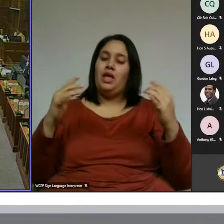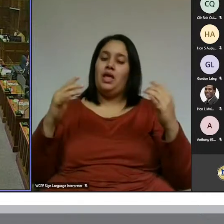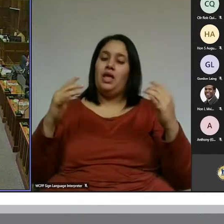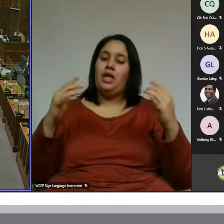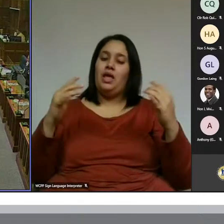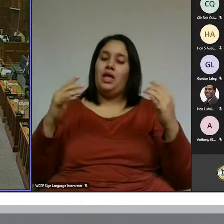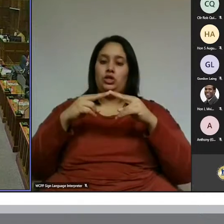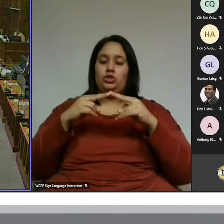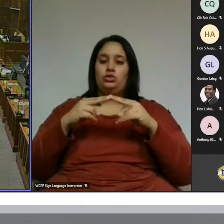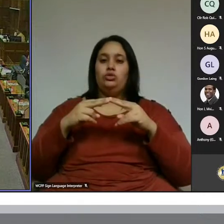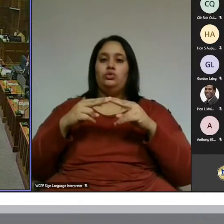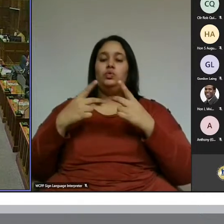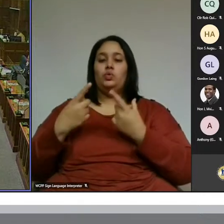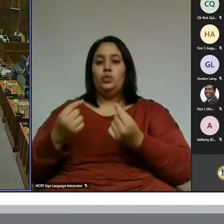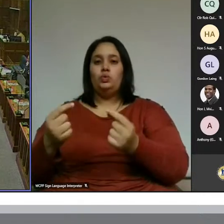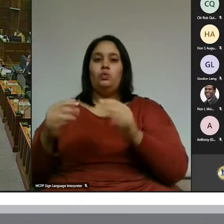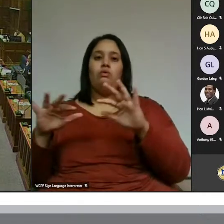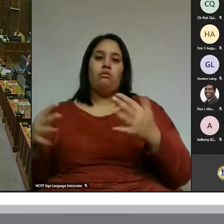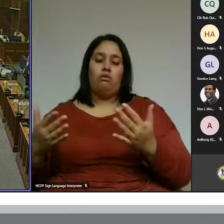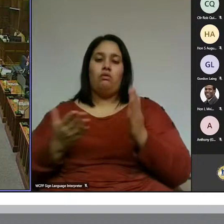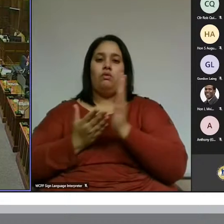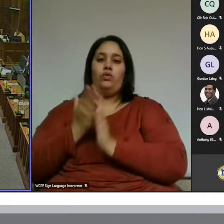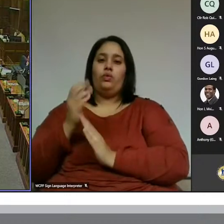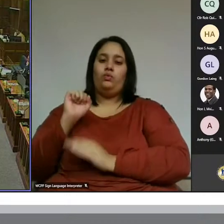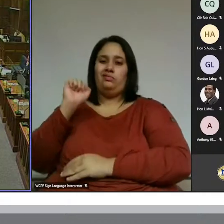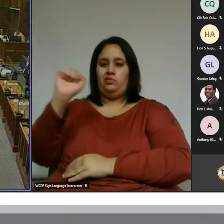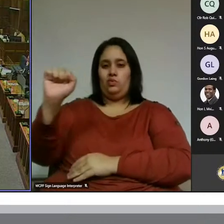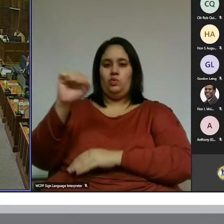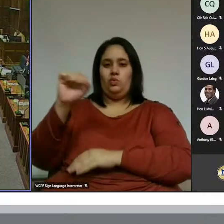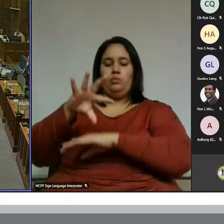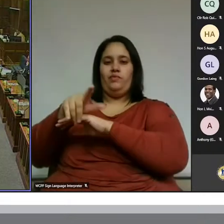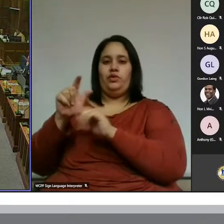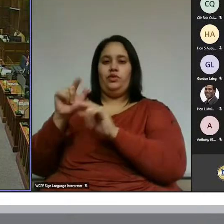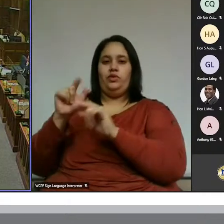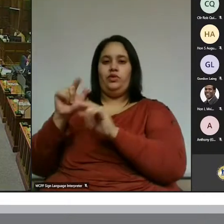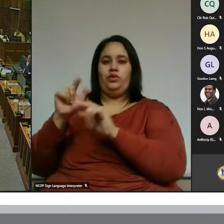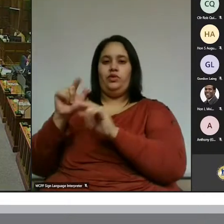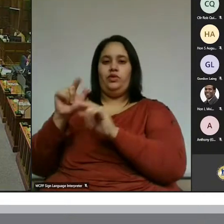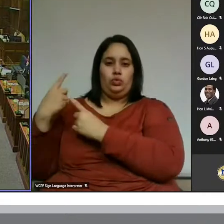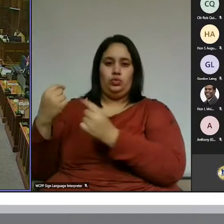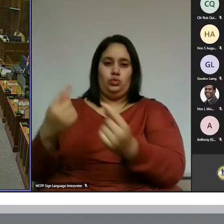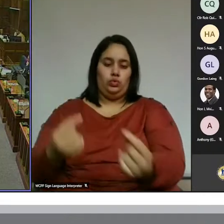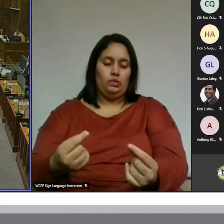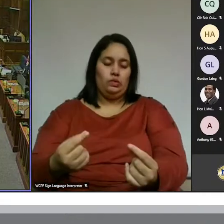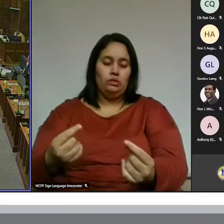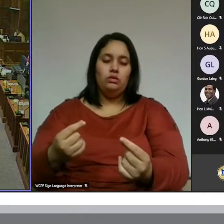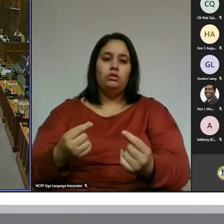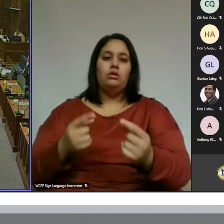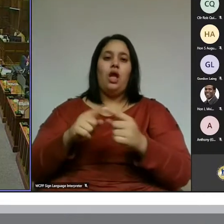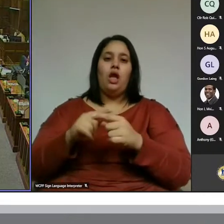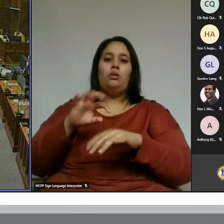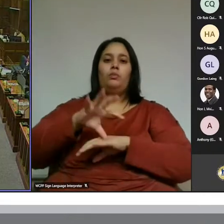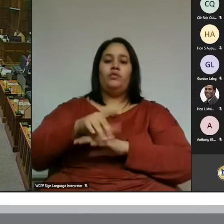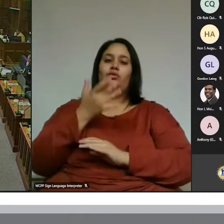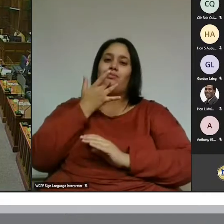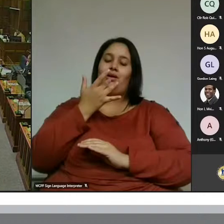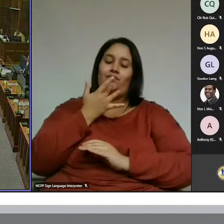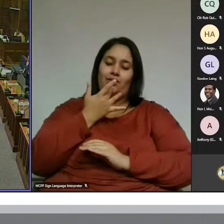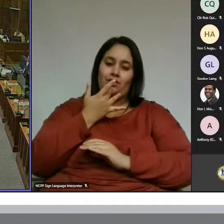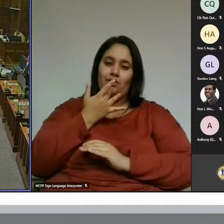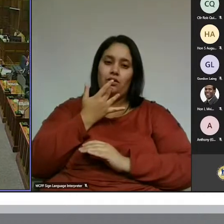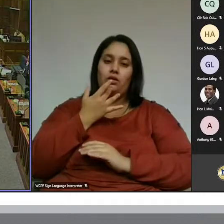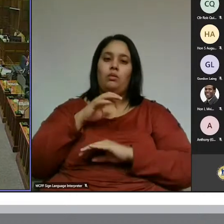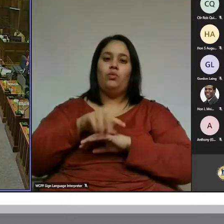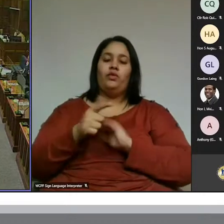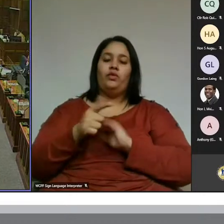are administered or operated by provincial entities, provincial traffic, provincial